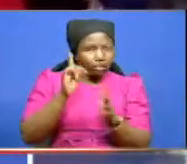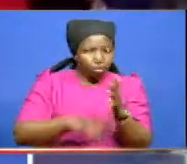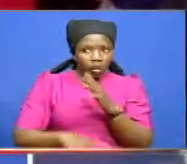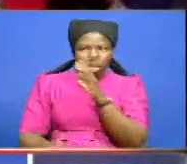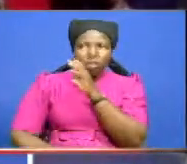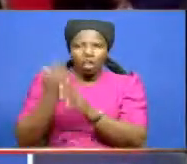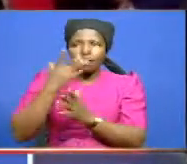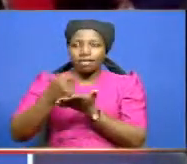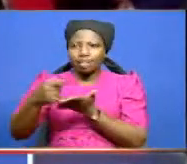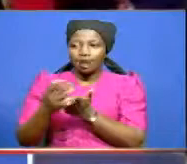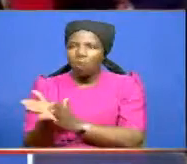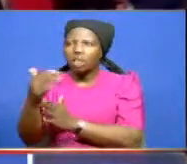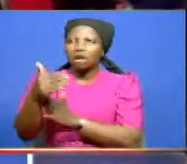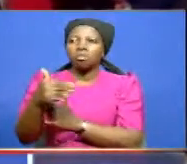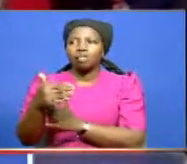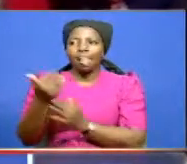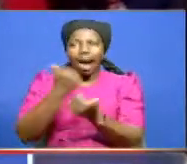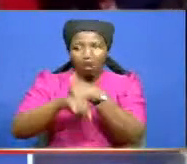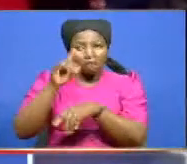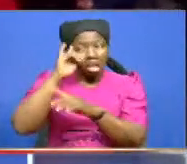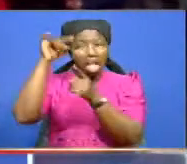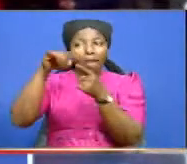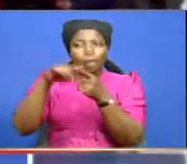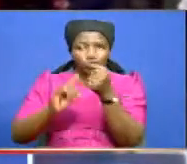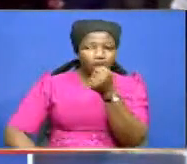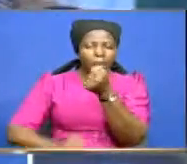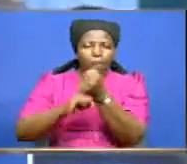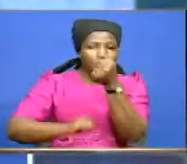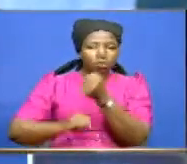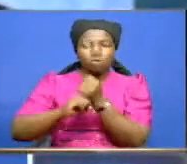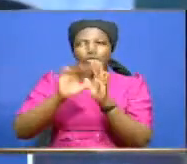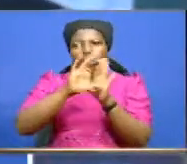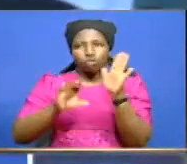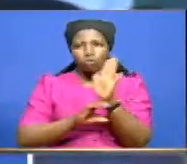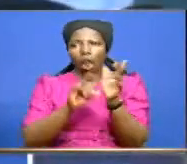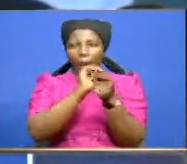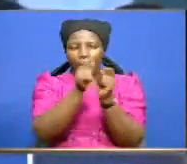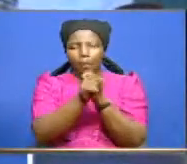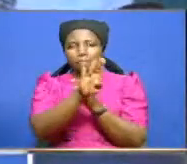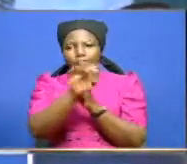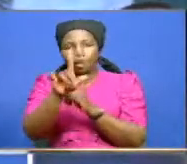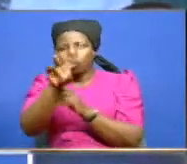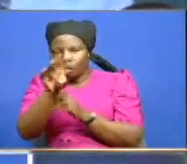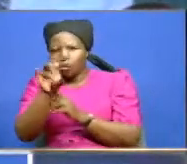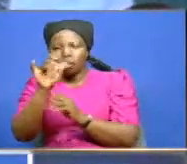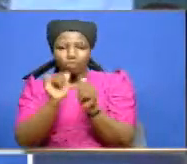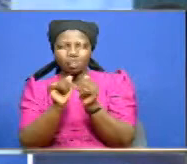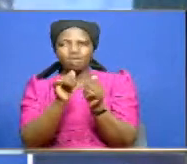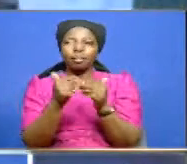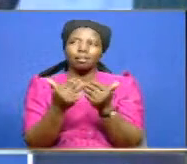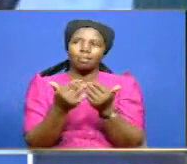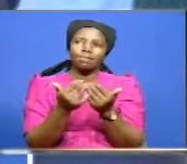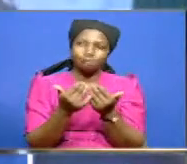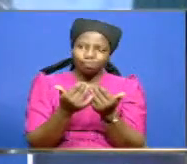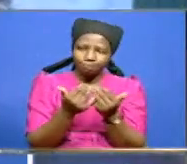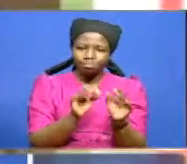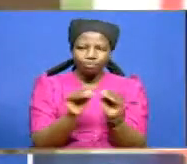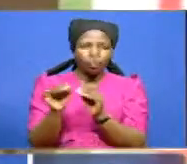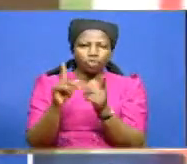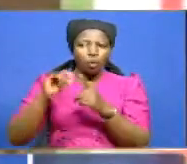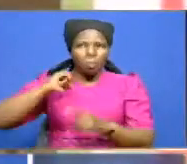signature collection drive seeking to support the Constitution Amendment Bill of 2020 that further ran into political